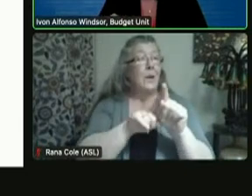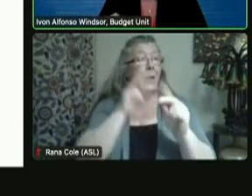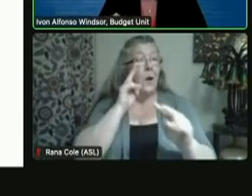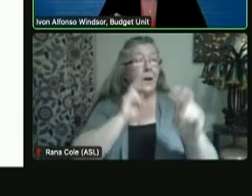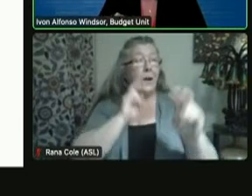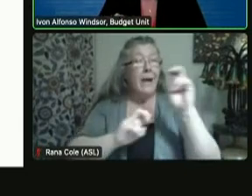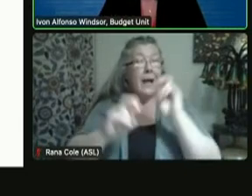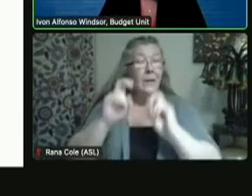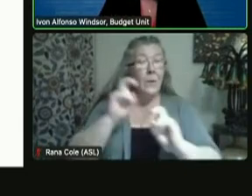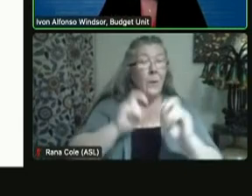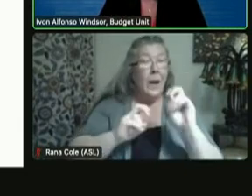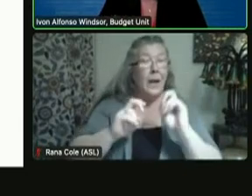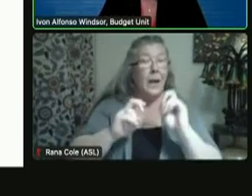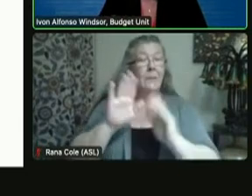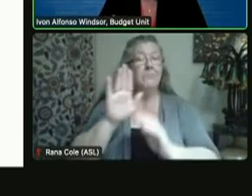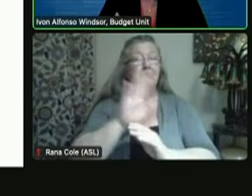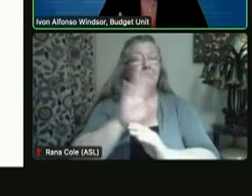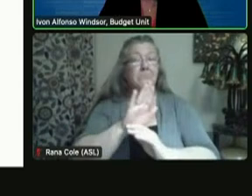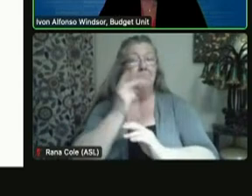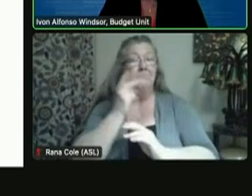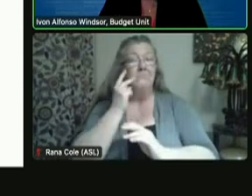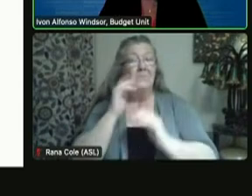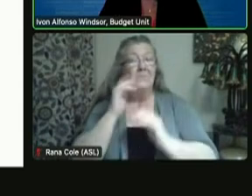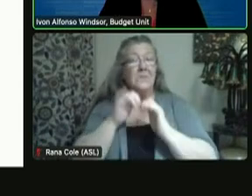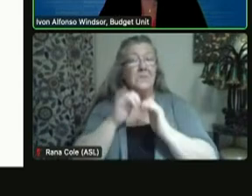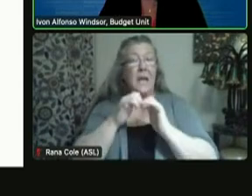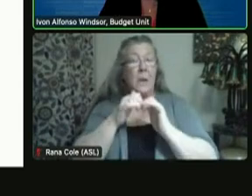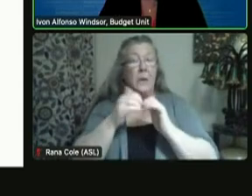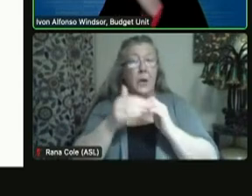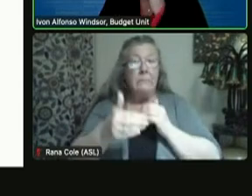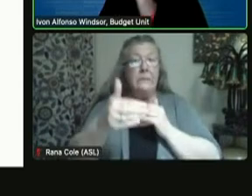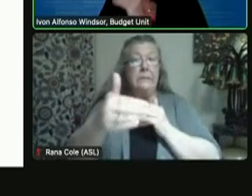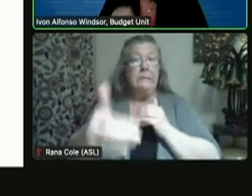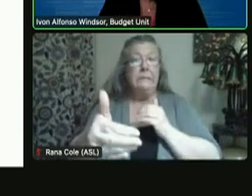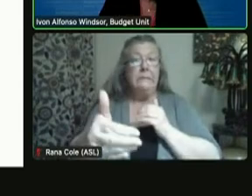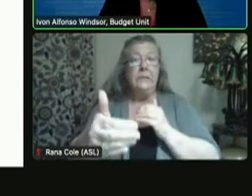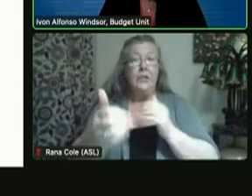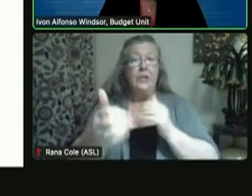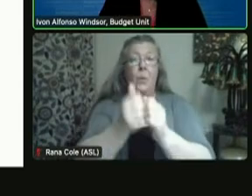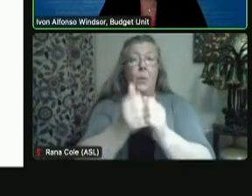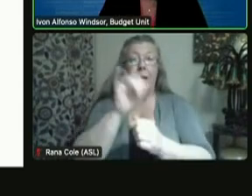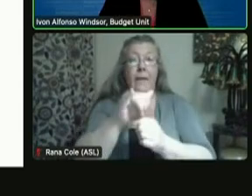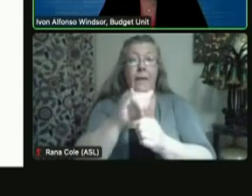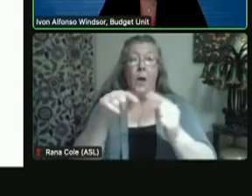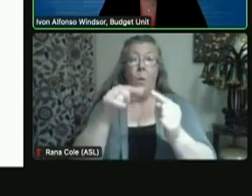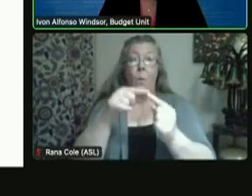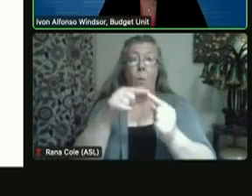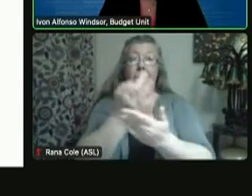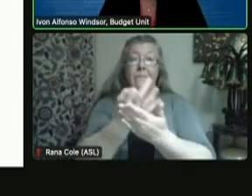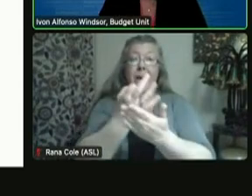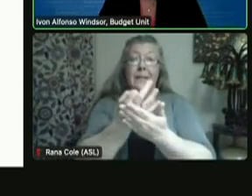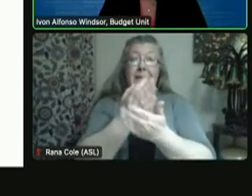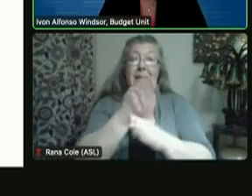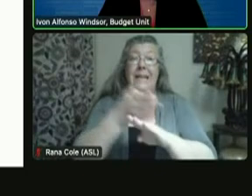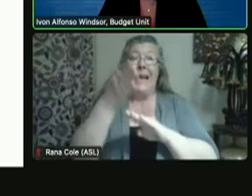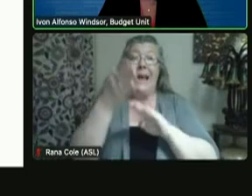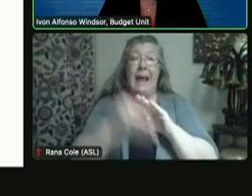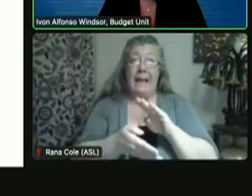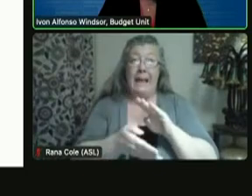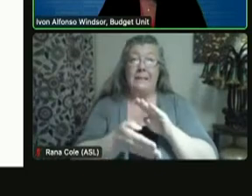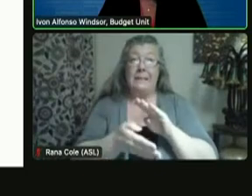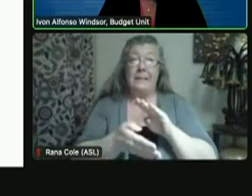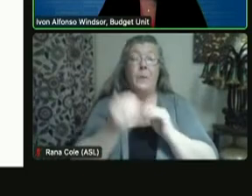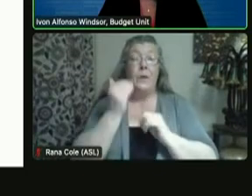to determine how to move forward once the funding ends, as so we know that is coming, and we need to figure out what needs